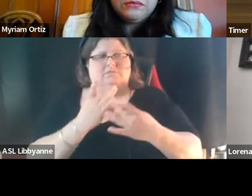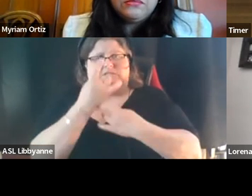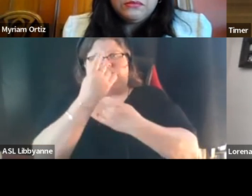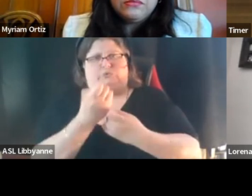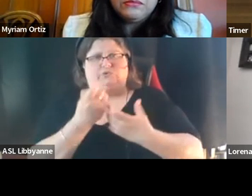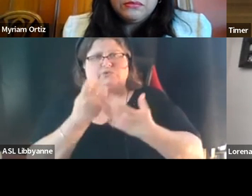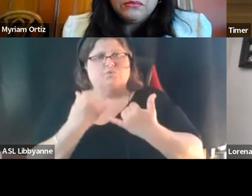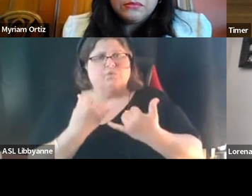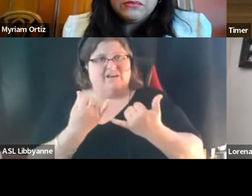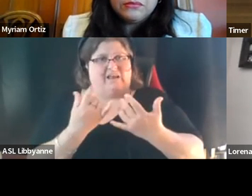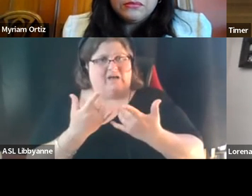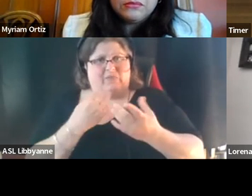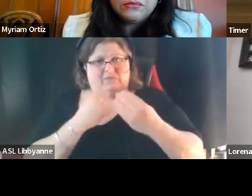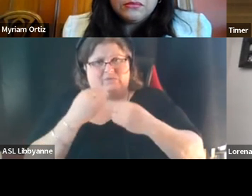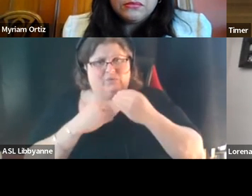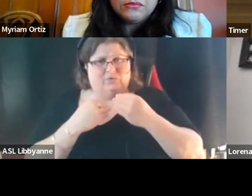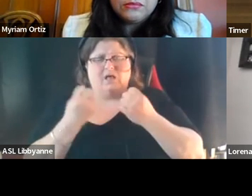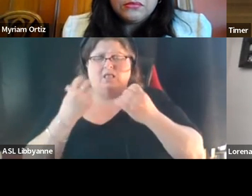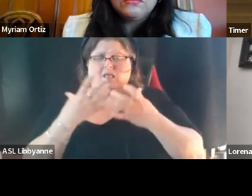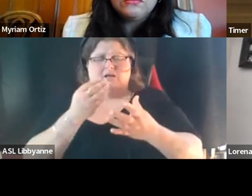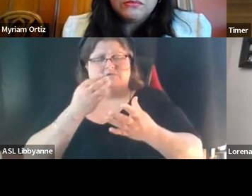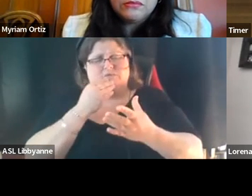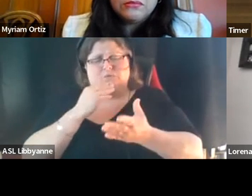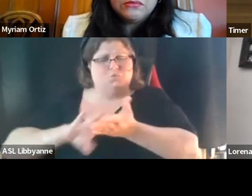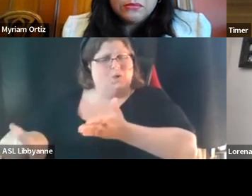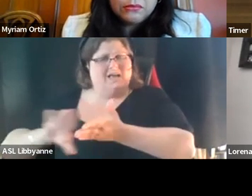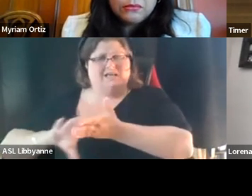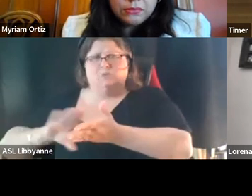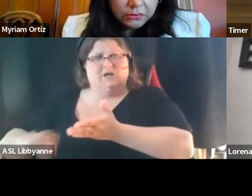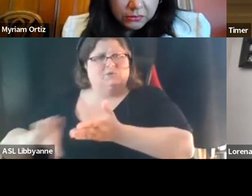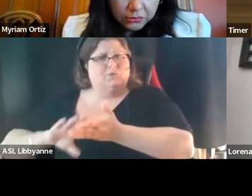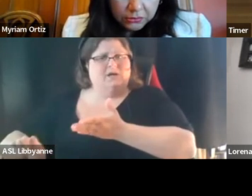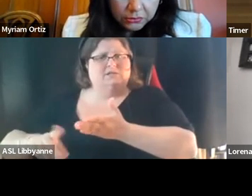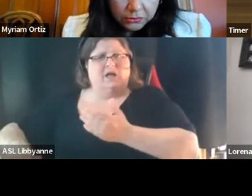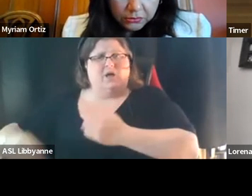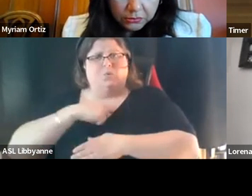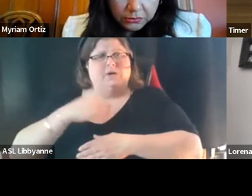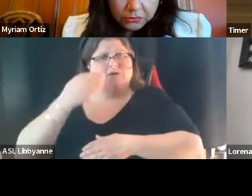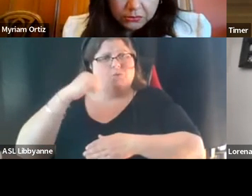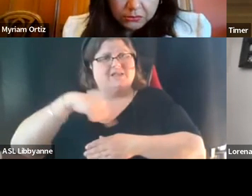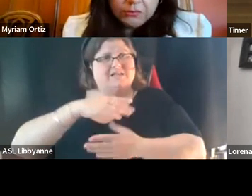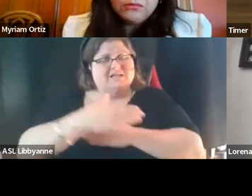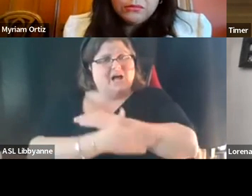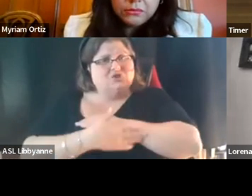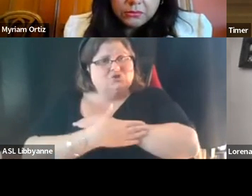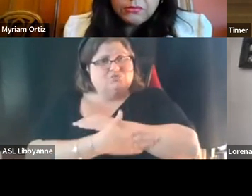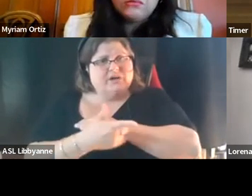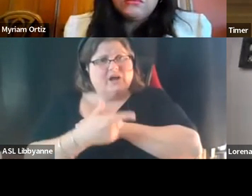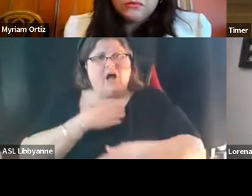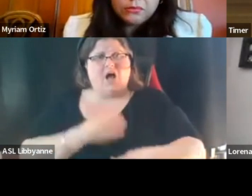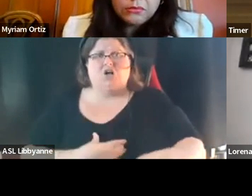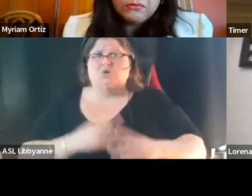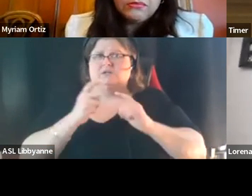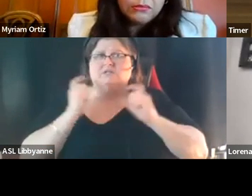moment it's a lot of waste of food, and we know hunger in this country is a major problem